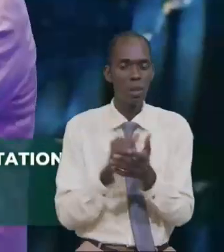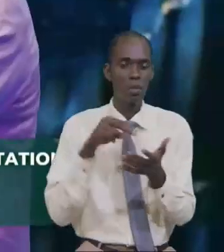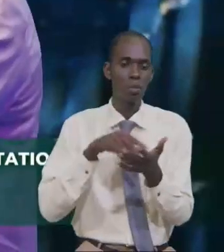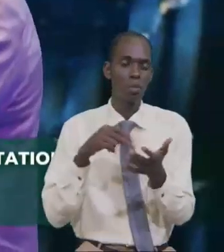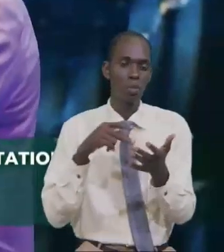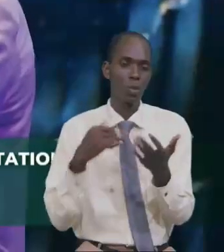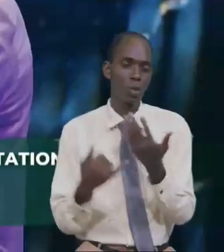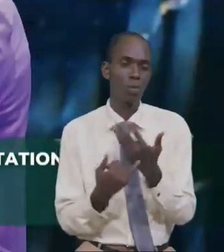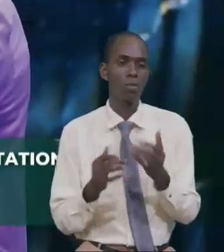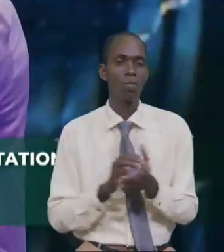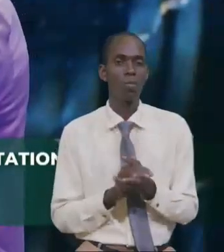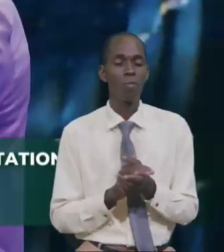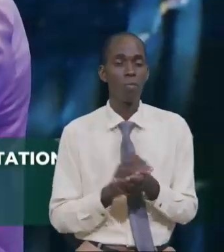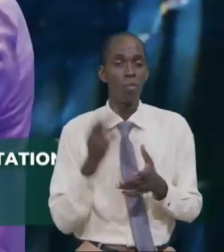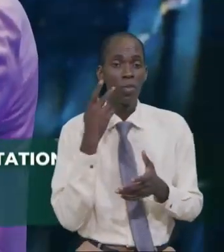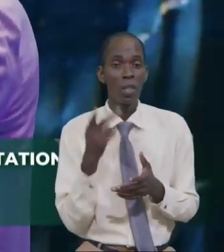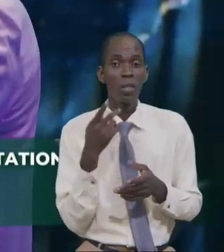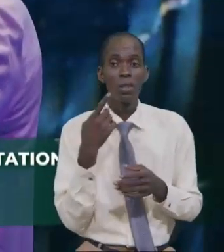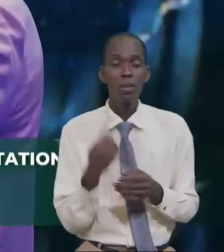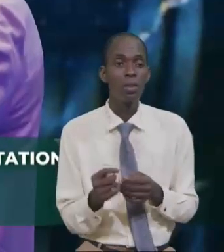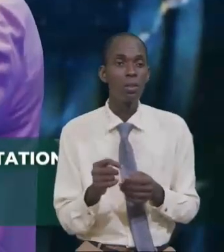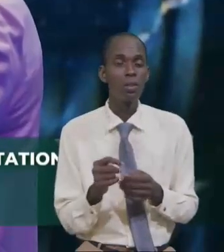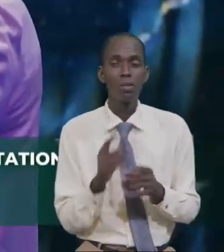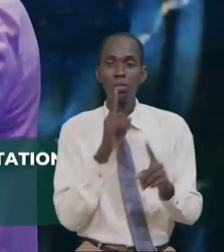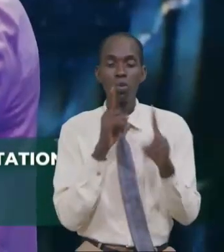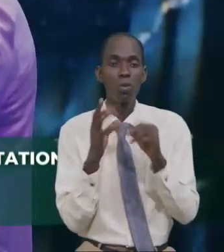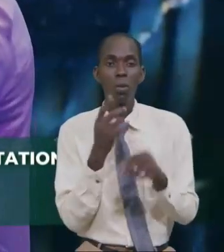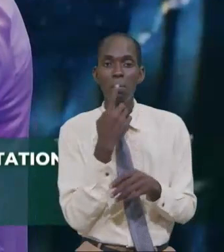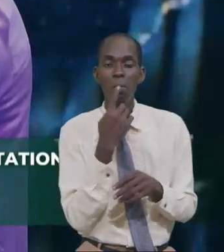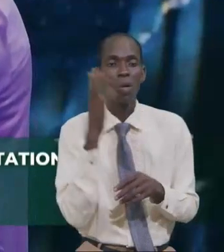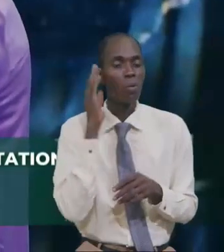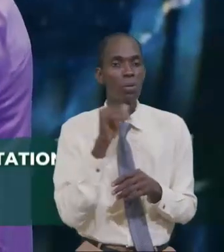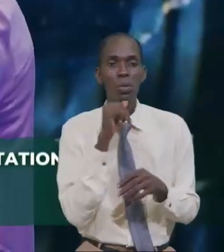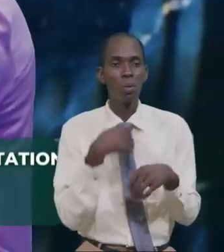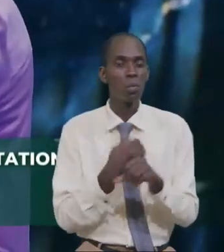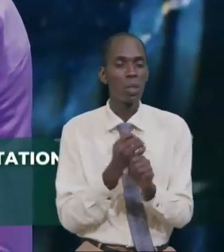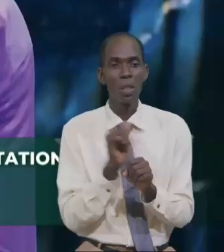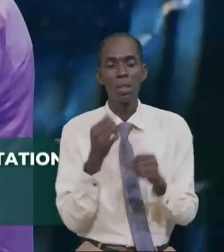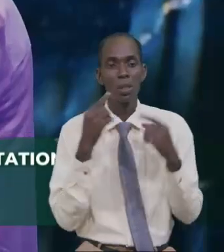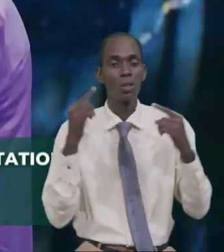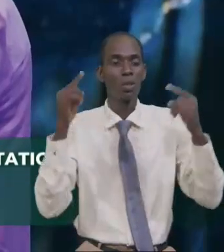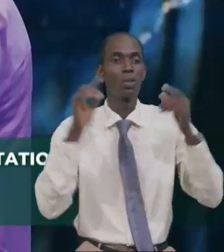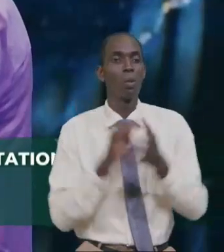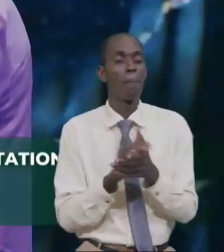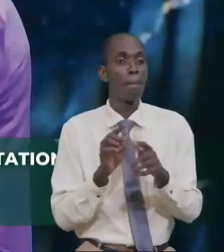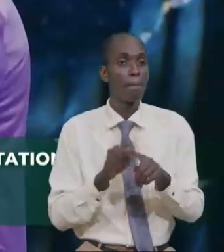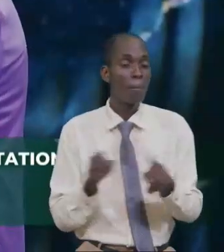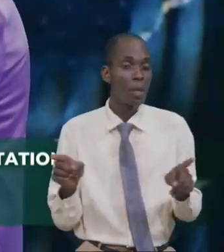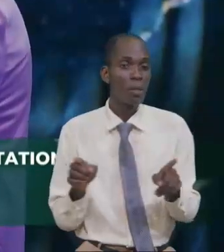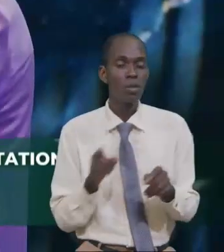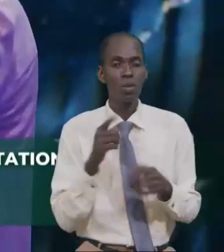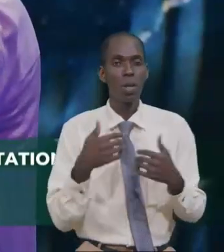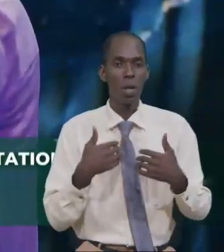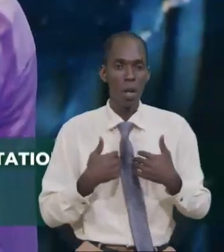But you have courage, you do. You have passion, you do. You